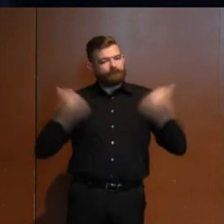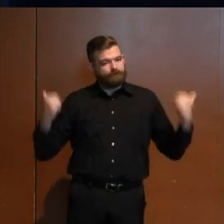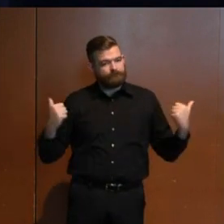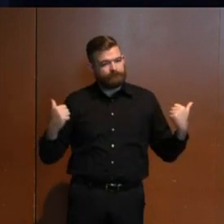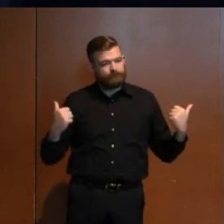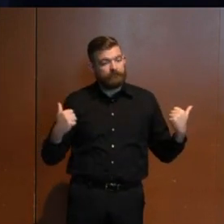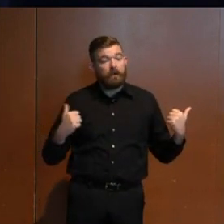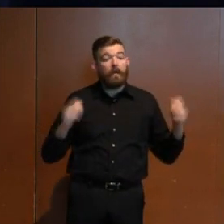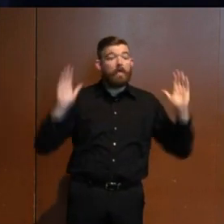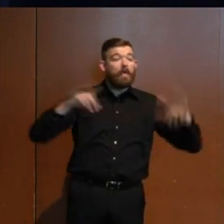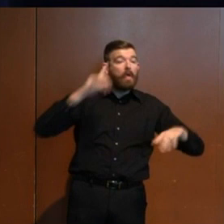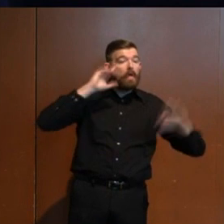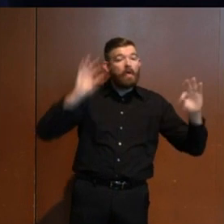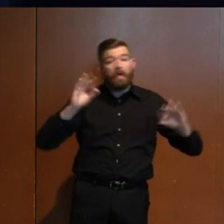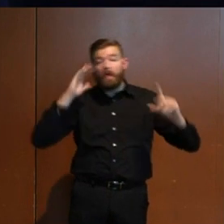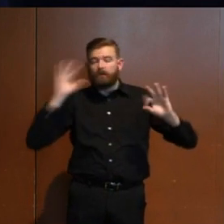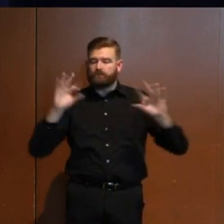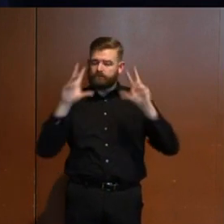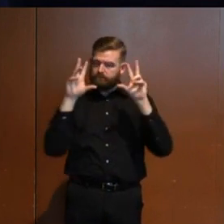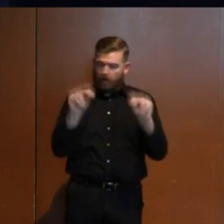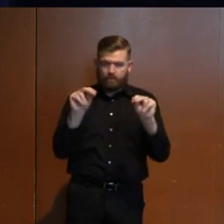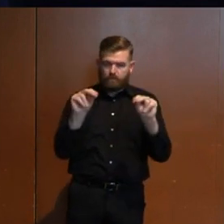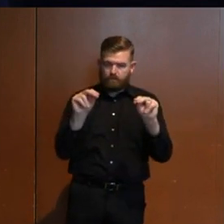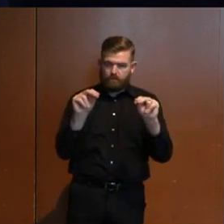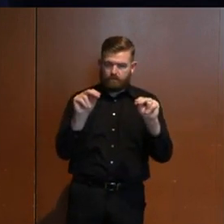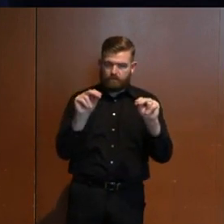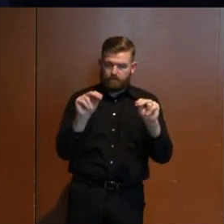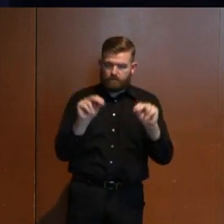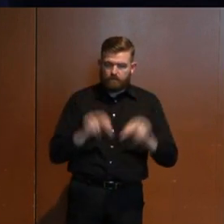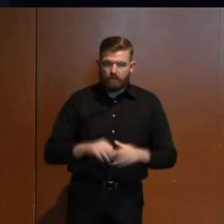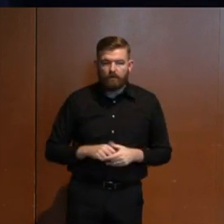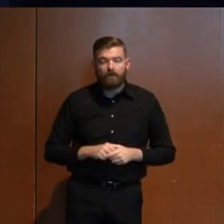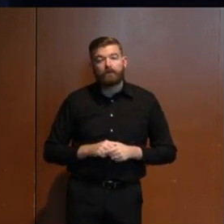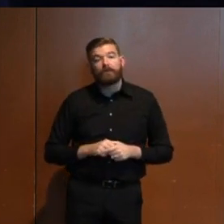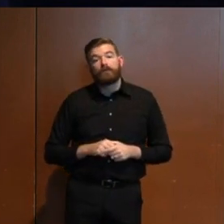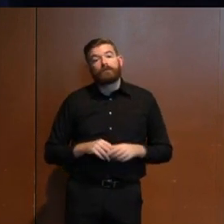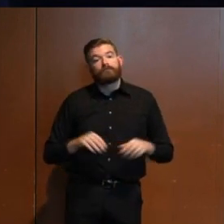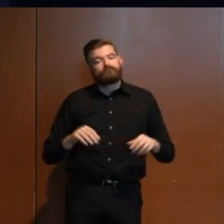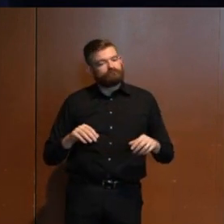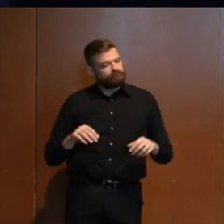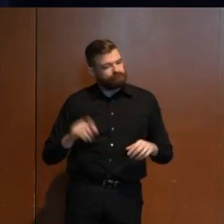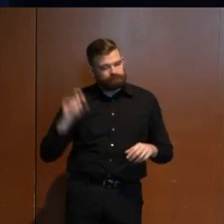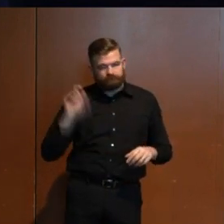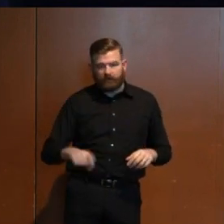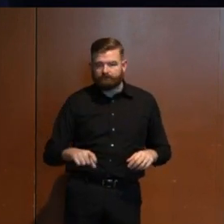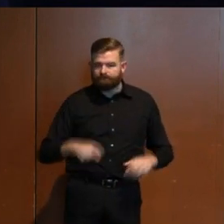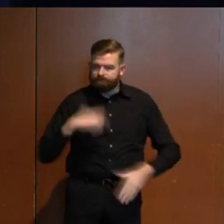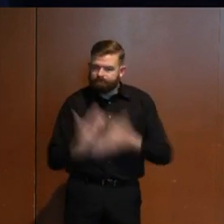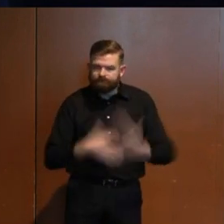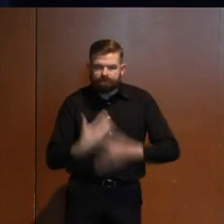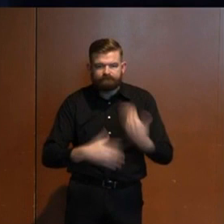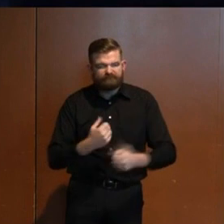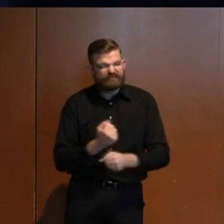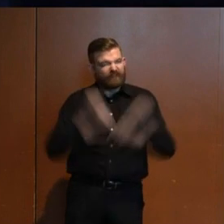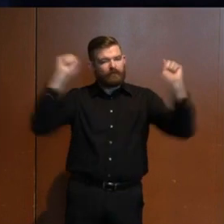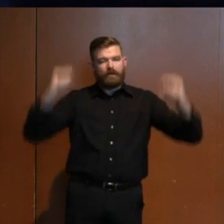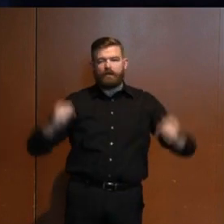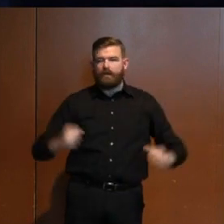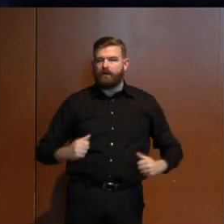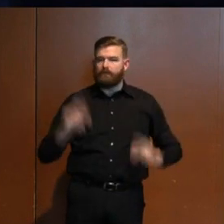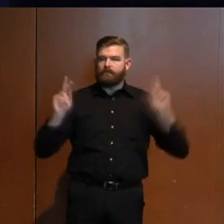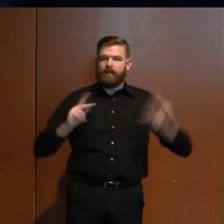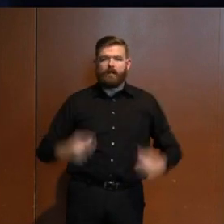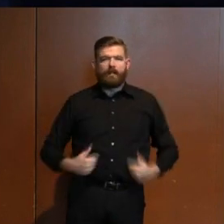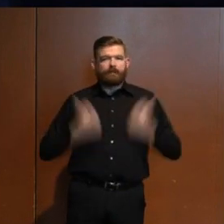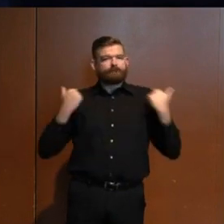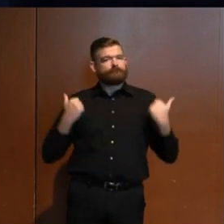effort. There is no cost that is too high to save any one precious life. Let's all remember that we are